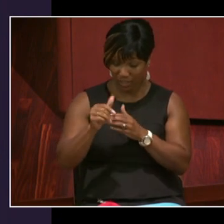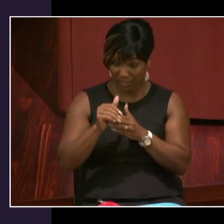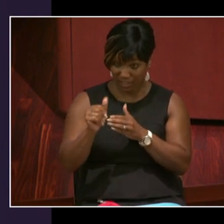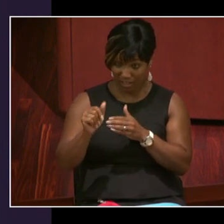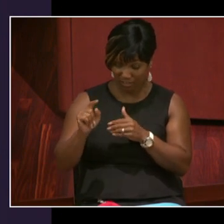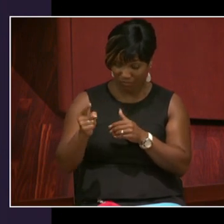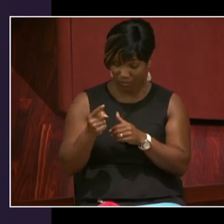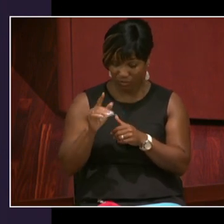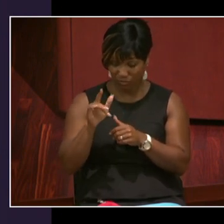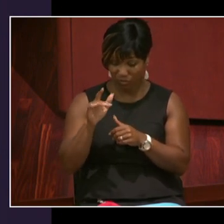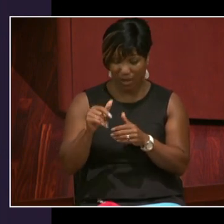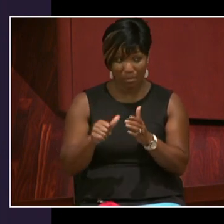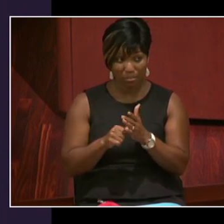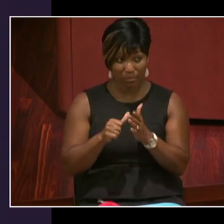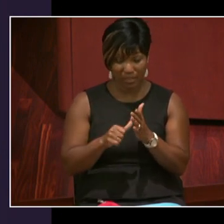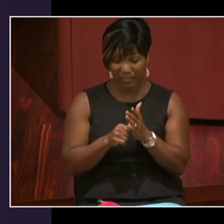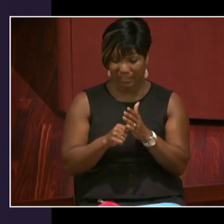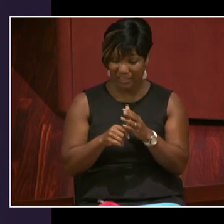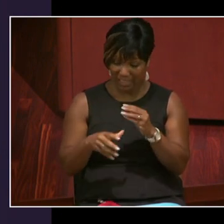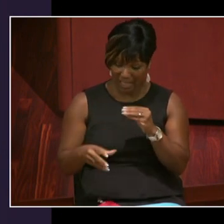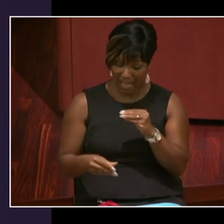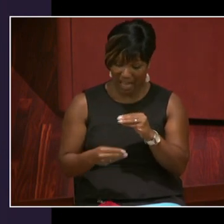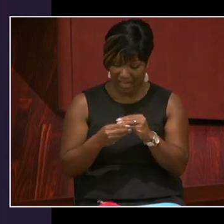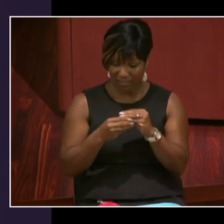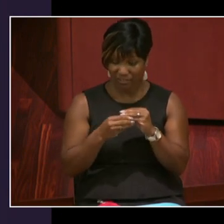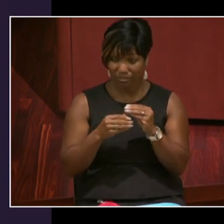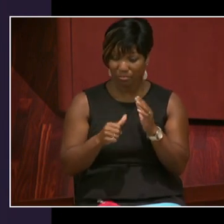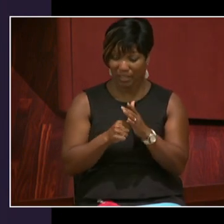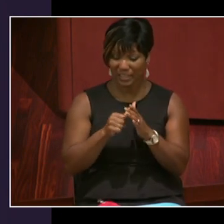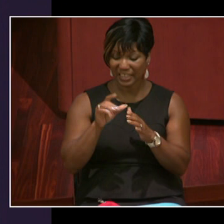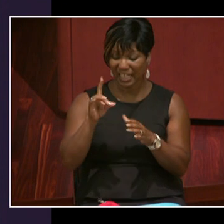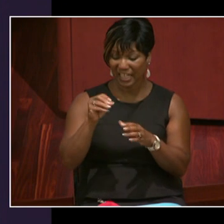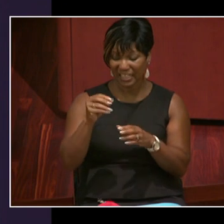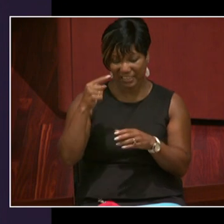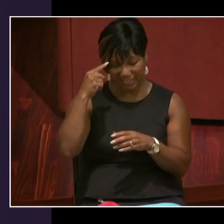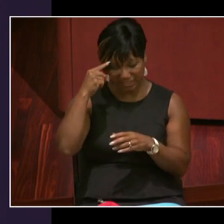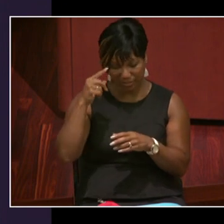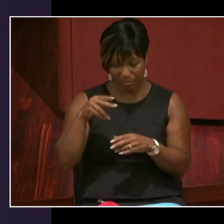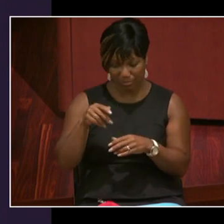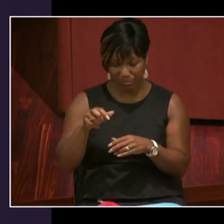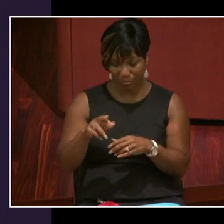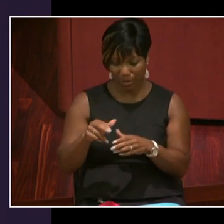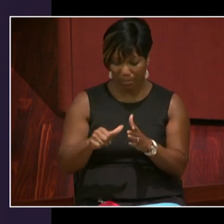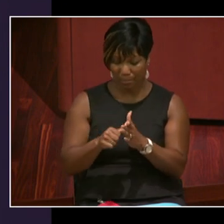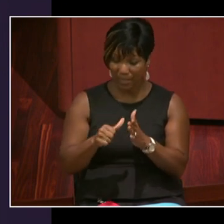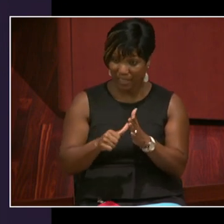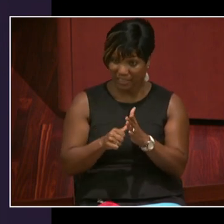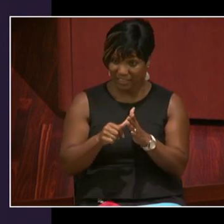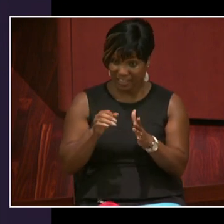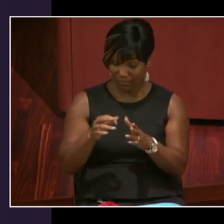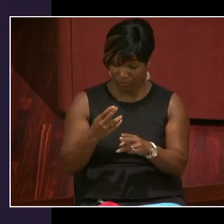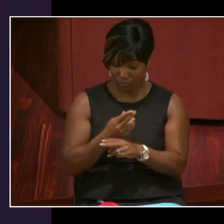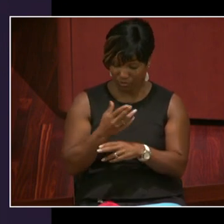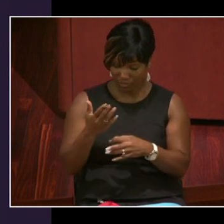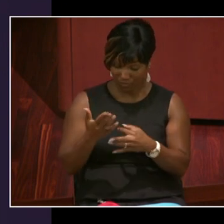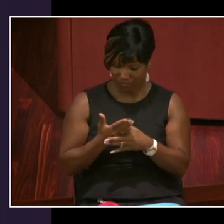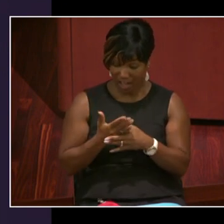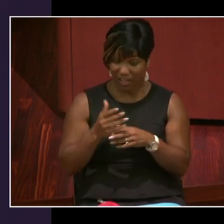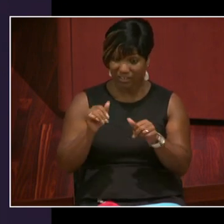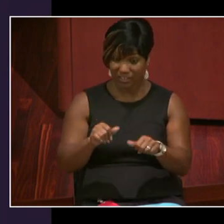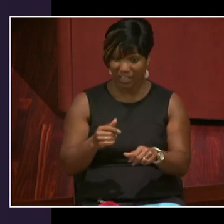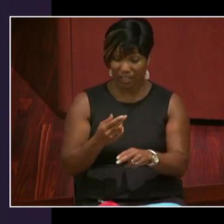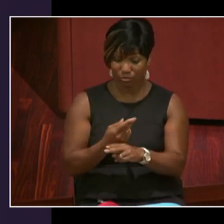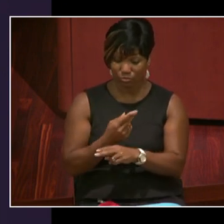of photocopying. Any additional pages are 80 cents per page. If you came and visited and viewed the file on site, you'd be welcome to use our copiers